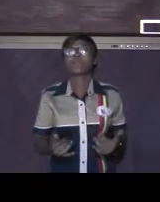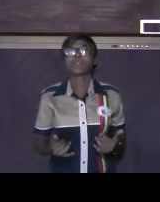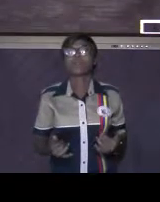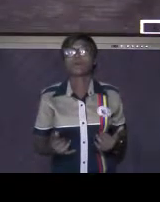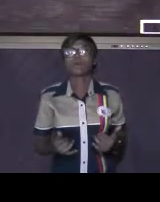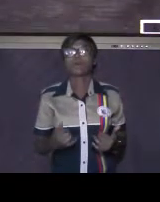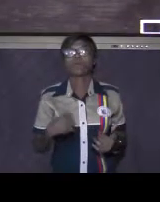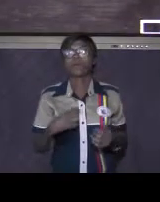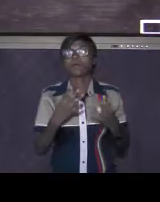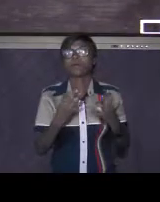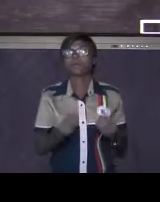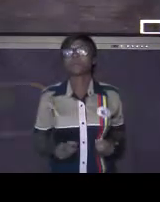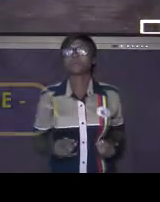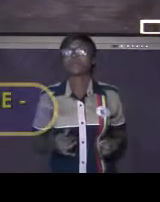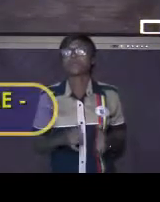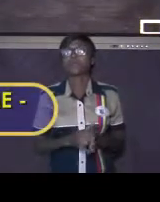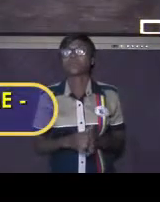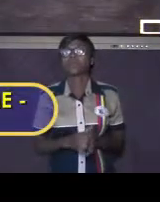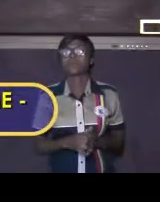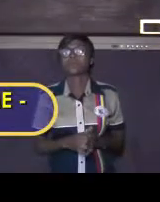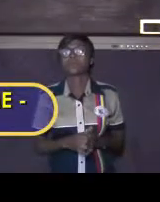Okay, so now resolving that,